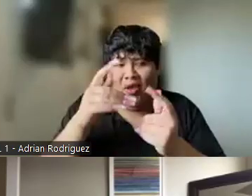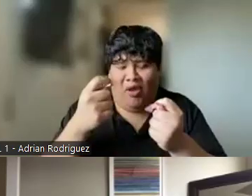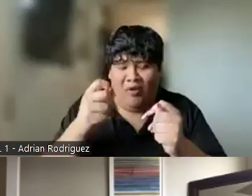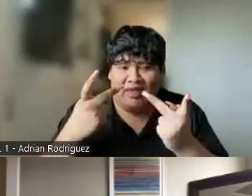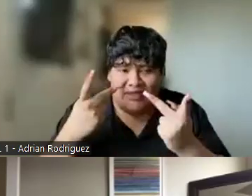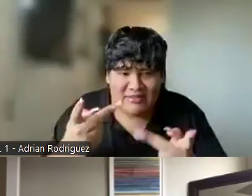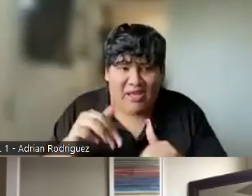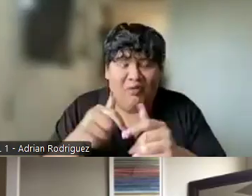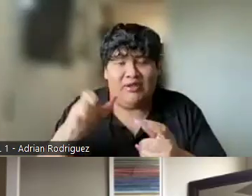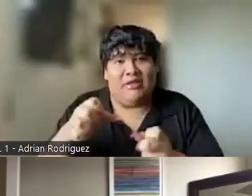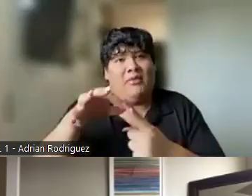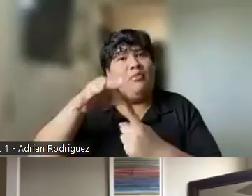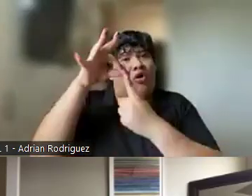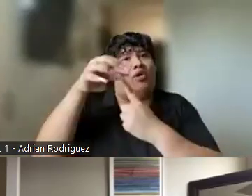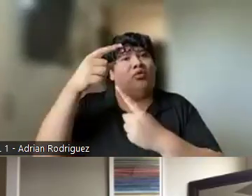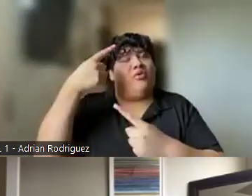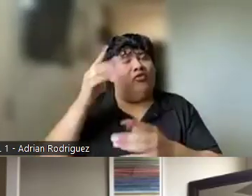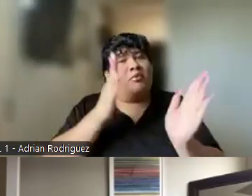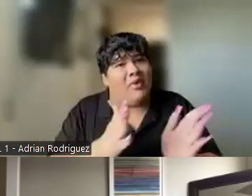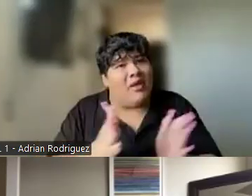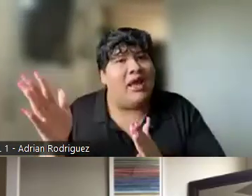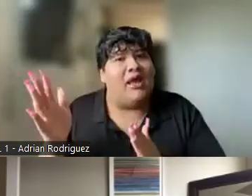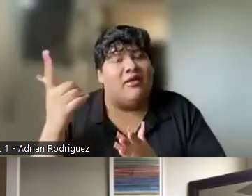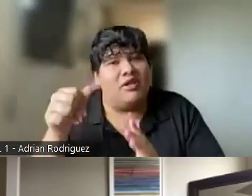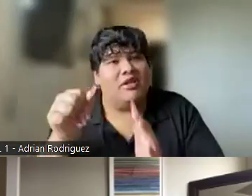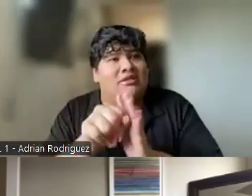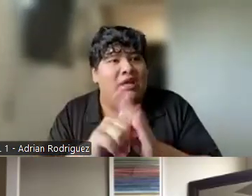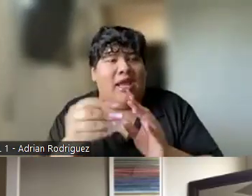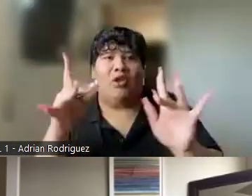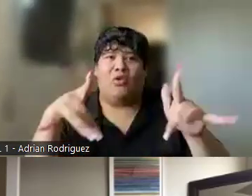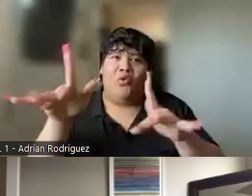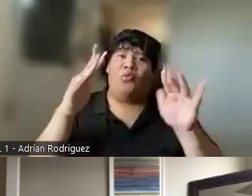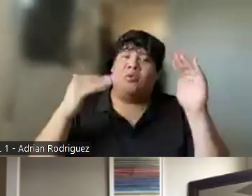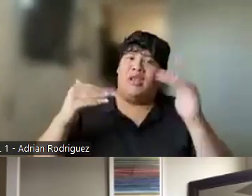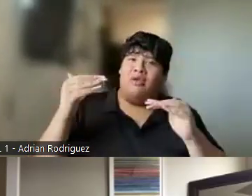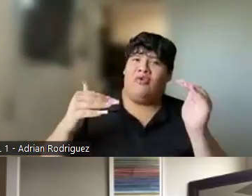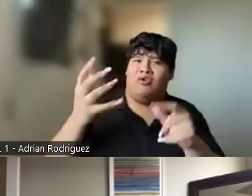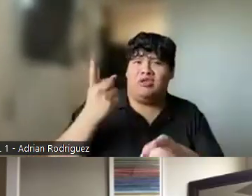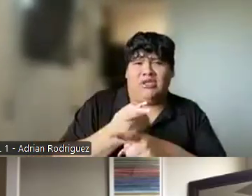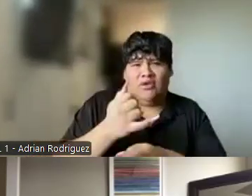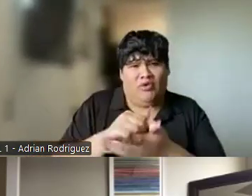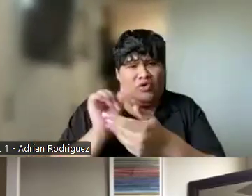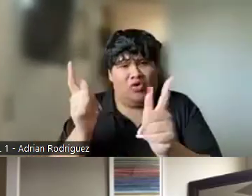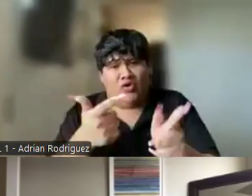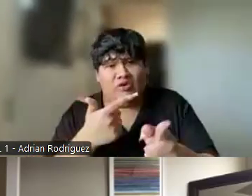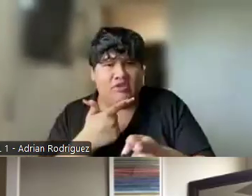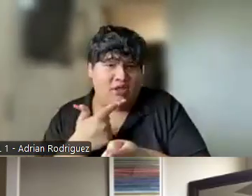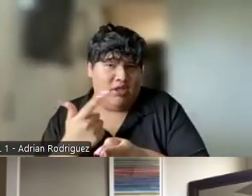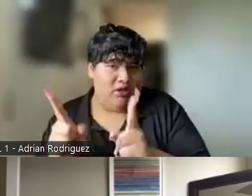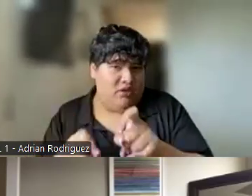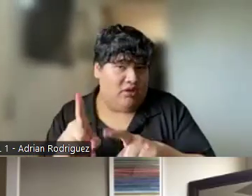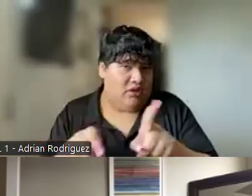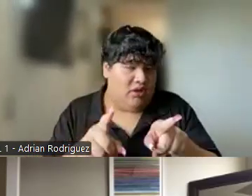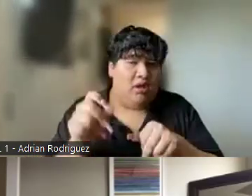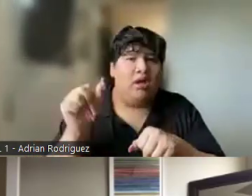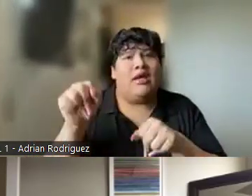be a priority for planning at the state and local levels, right? Is that kind of what you're all saying? Yeah, I'm looking